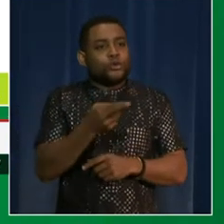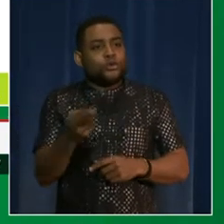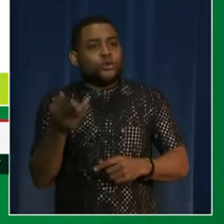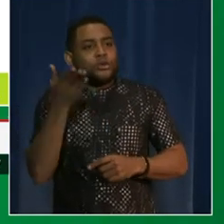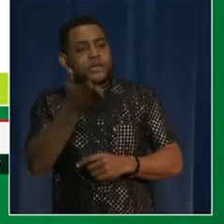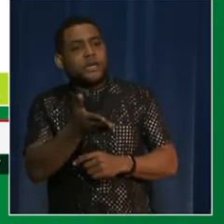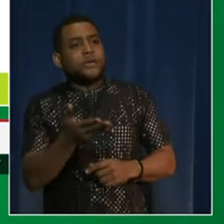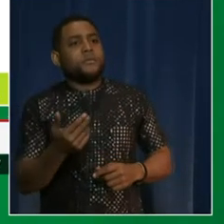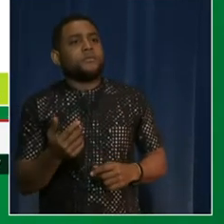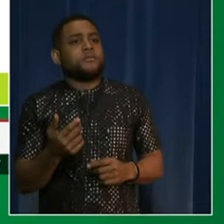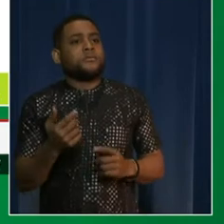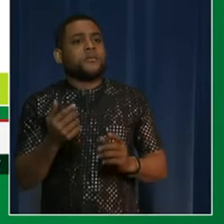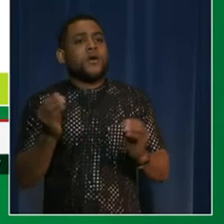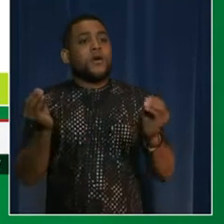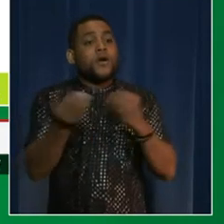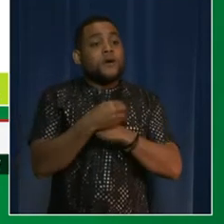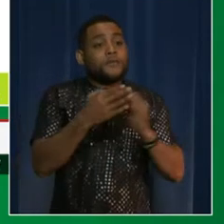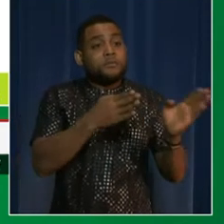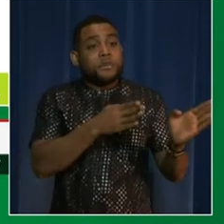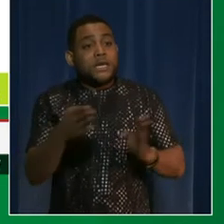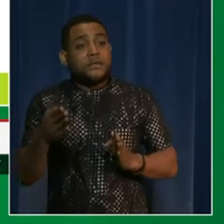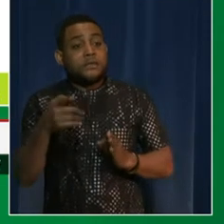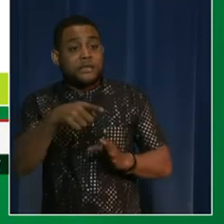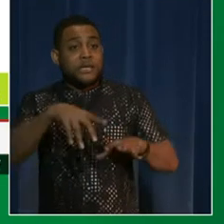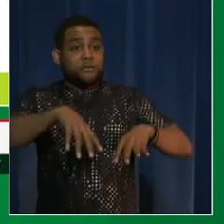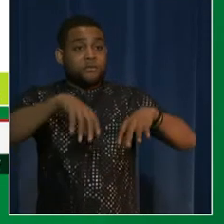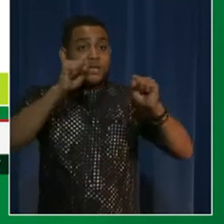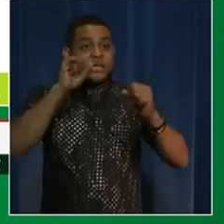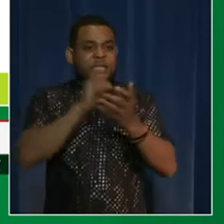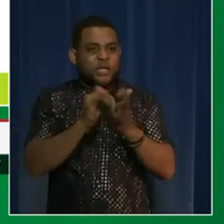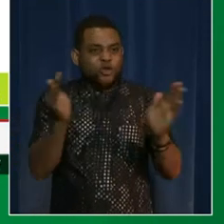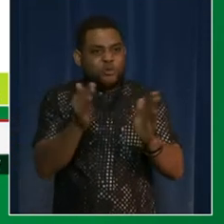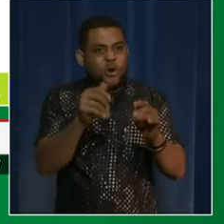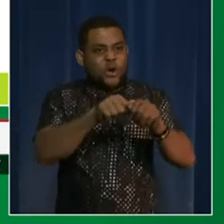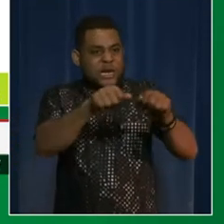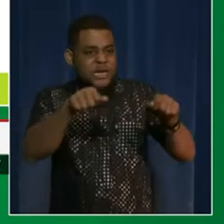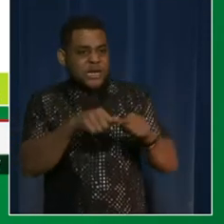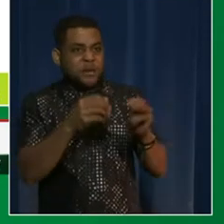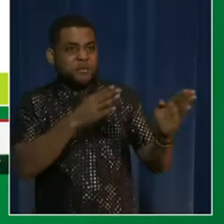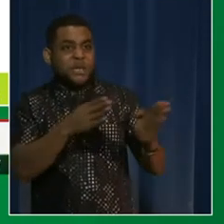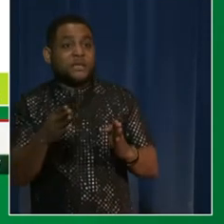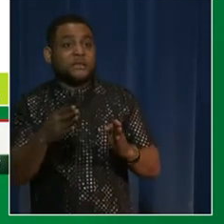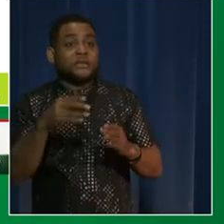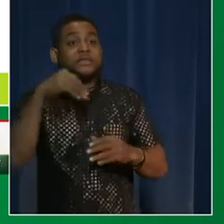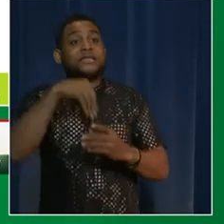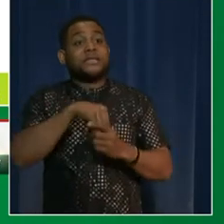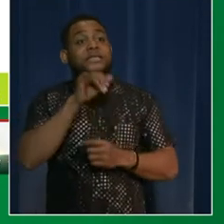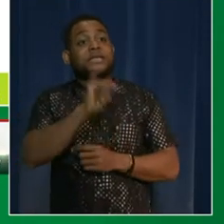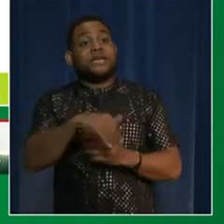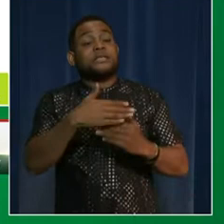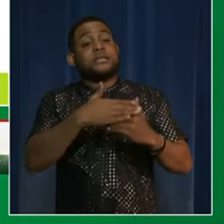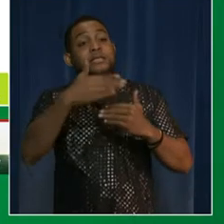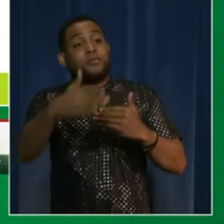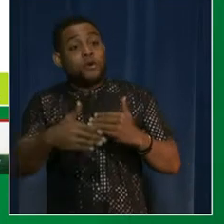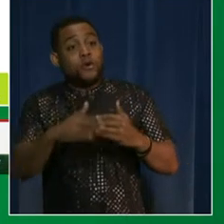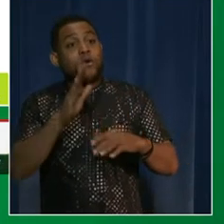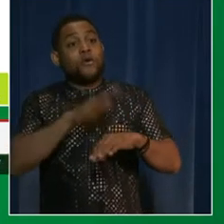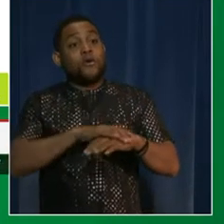of Planning is currently undertaking a small area plan in the Chevy Chase neighborhood along Connecticut